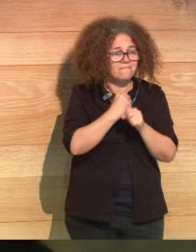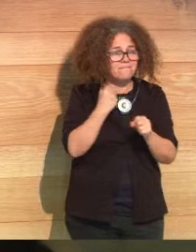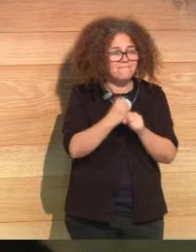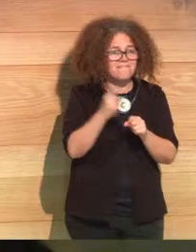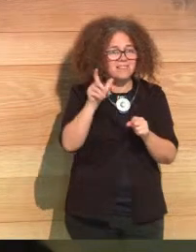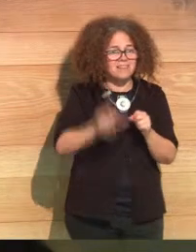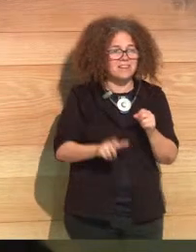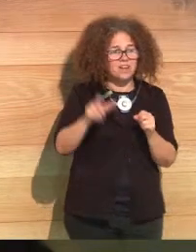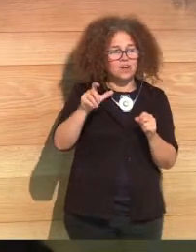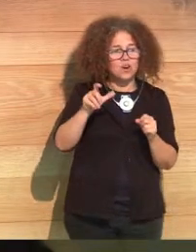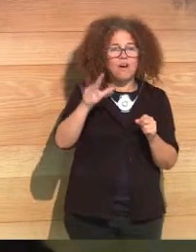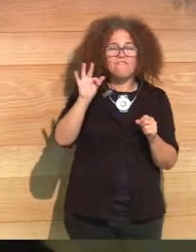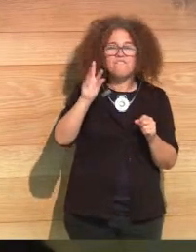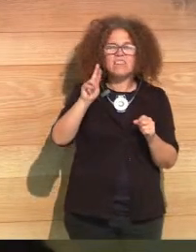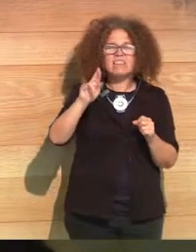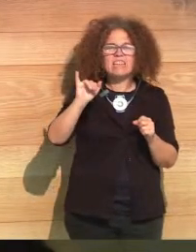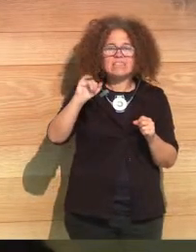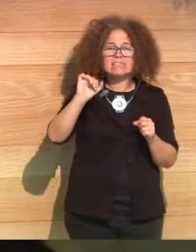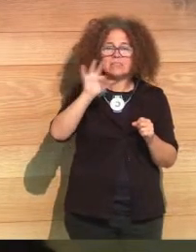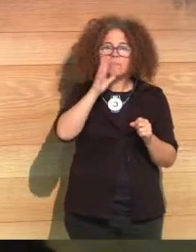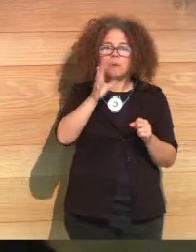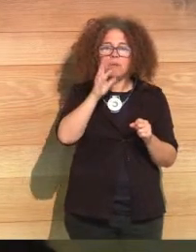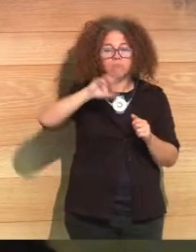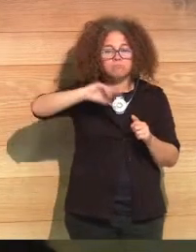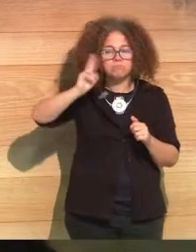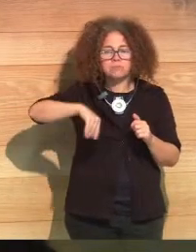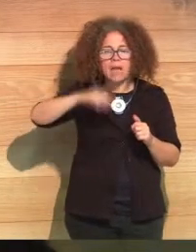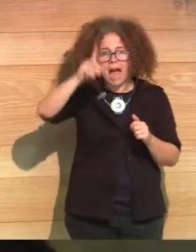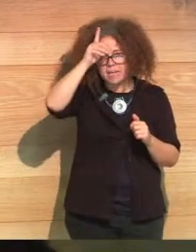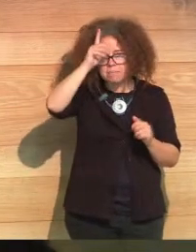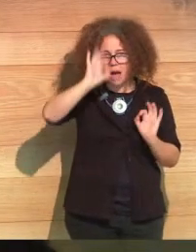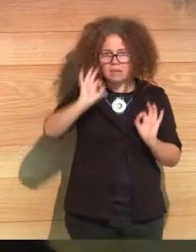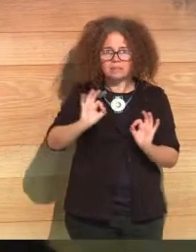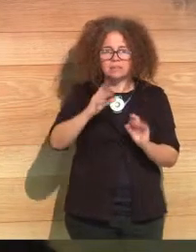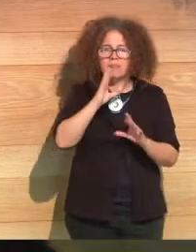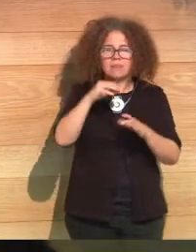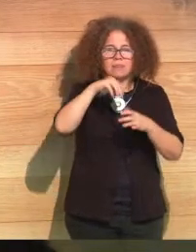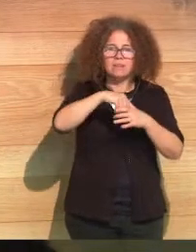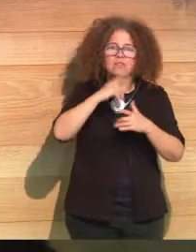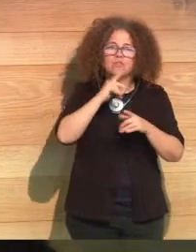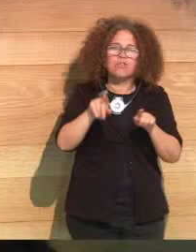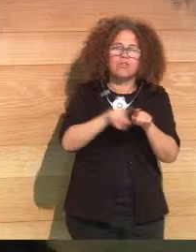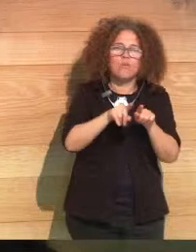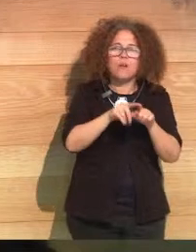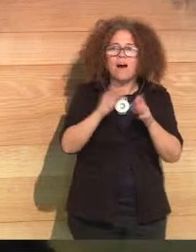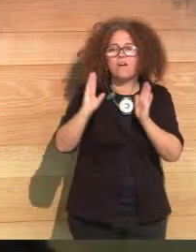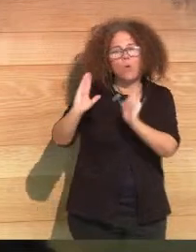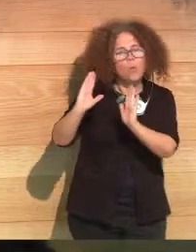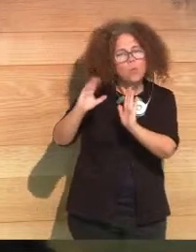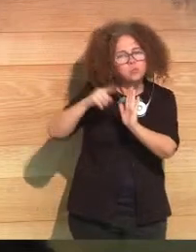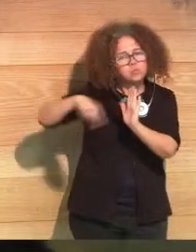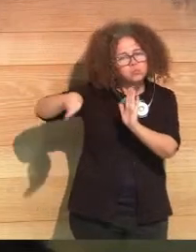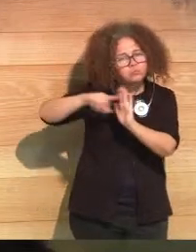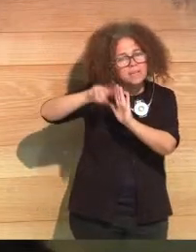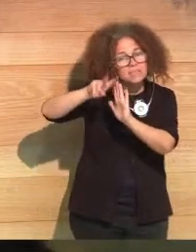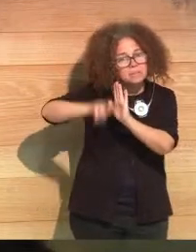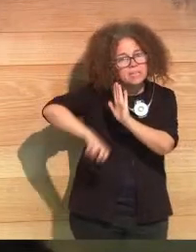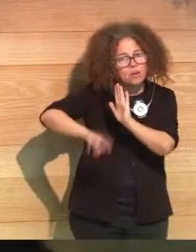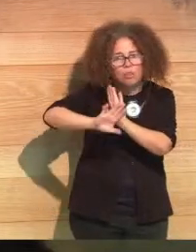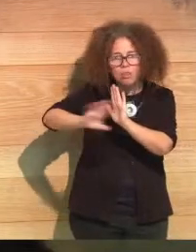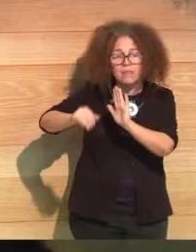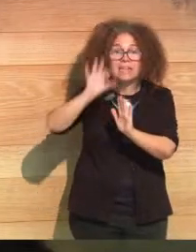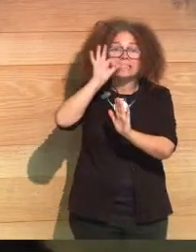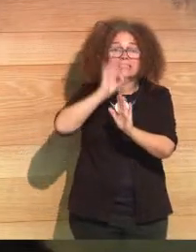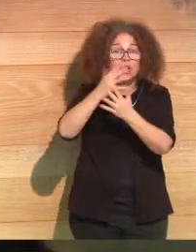actually those views sort of express and explore the sublime. But also they show